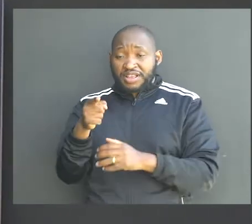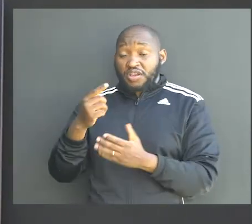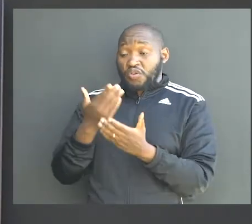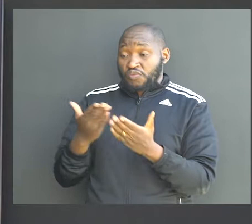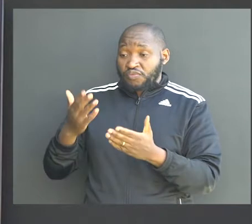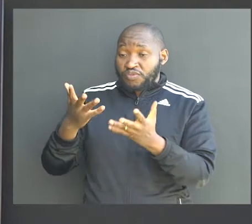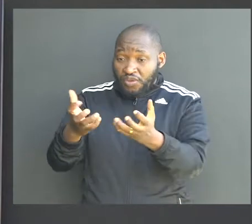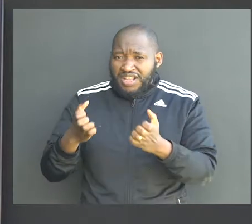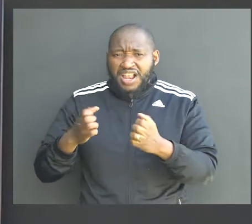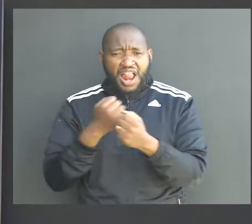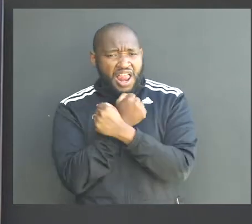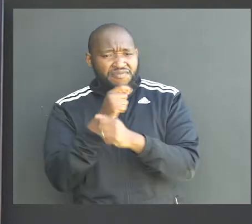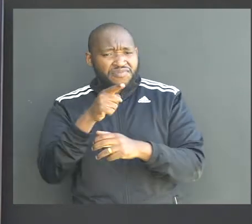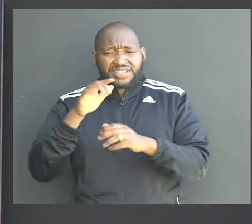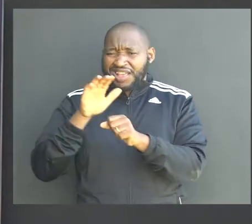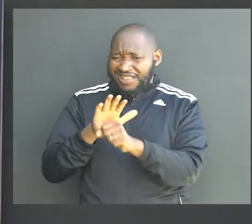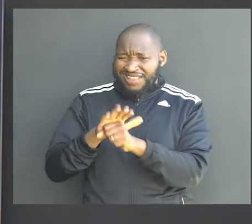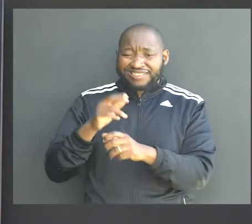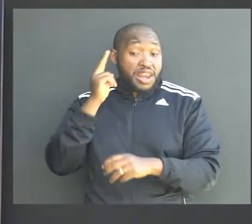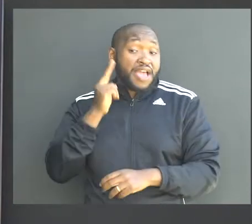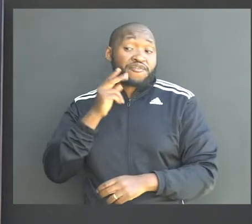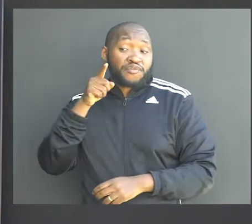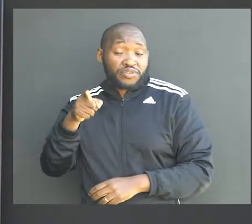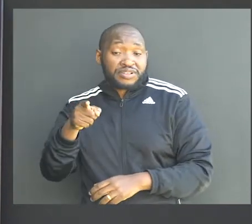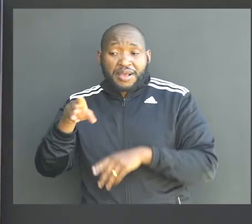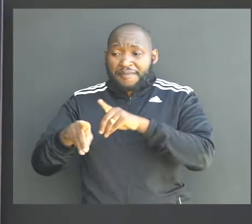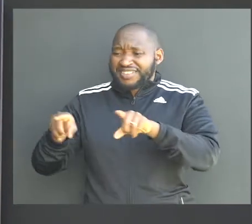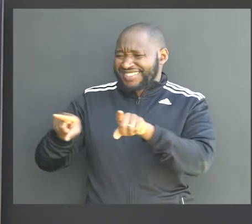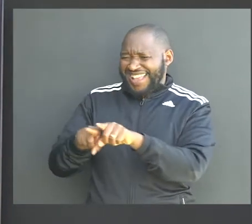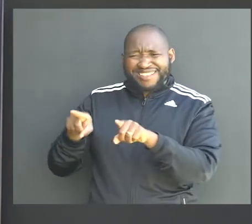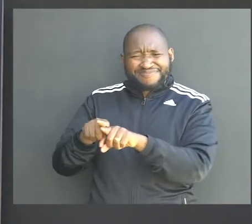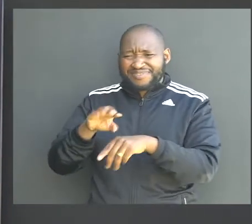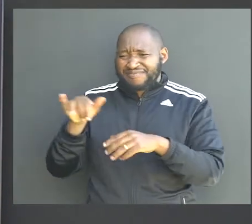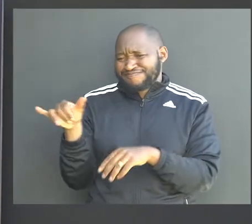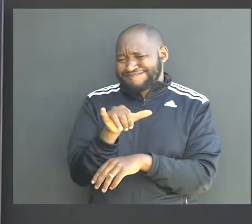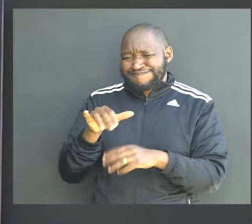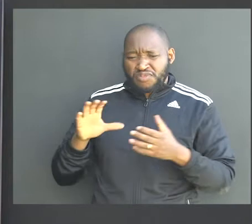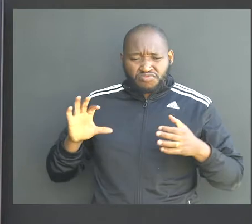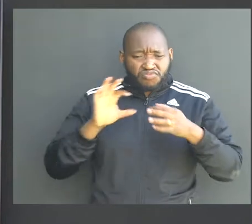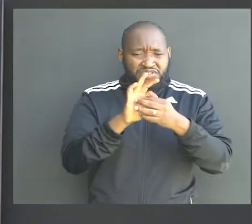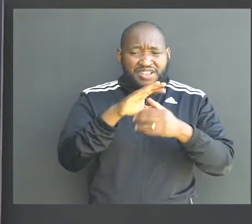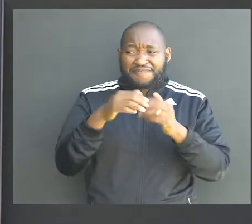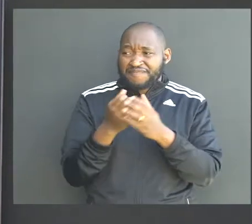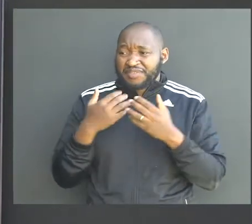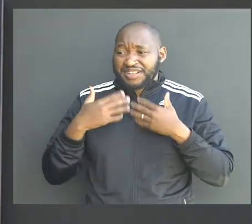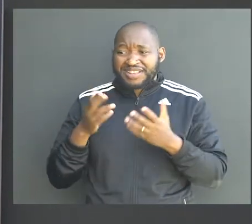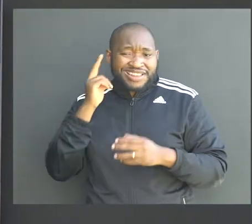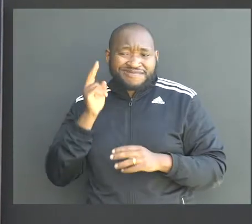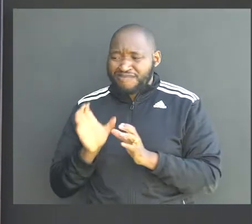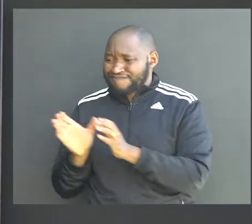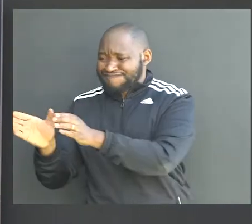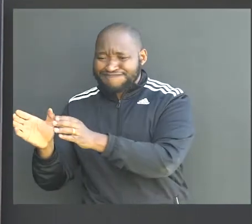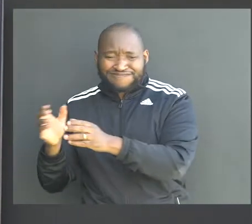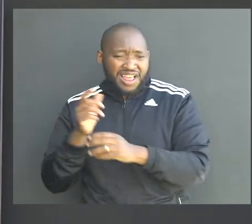community. What we also love about this work is that the deaf and people like you and me have come together. Because most of the time you find